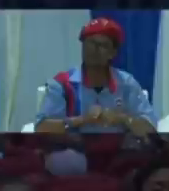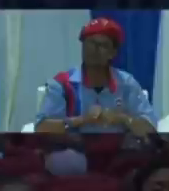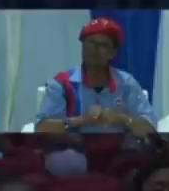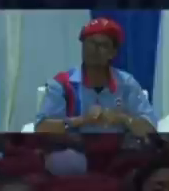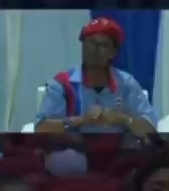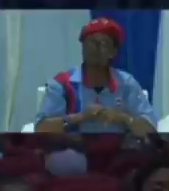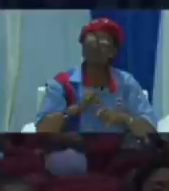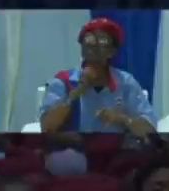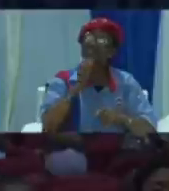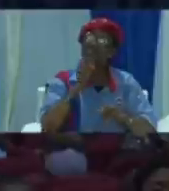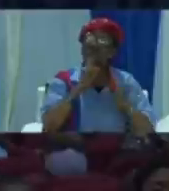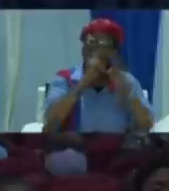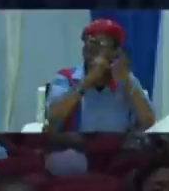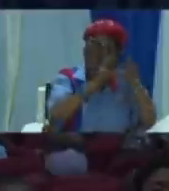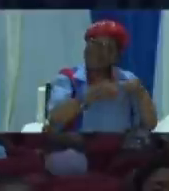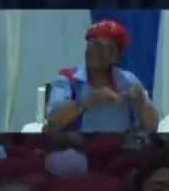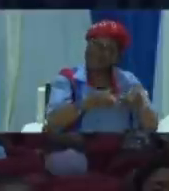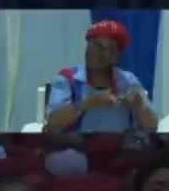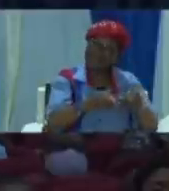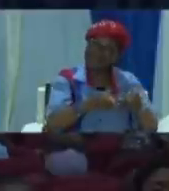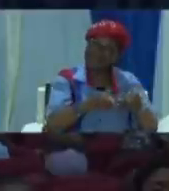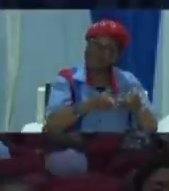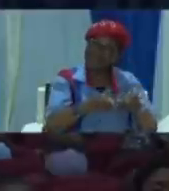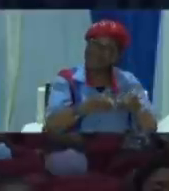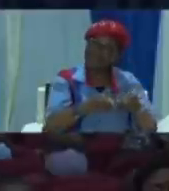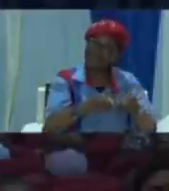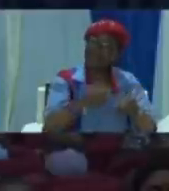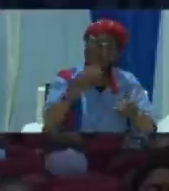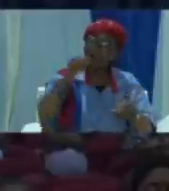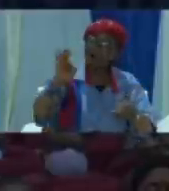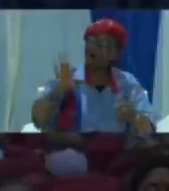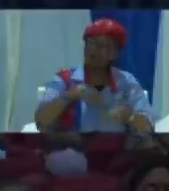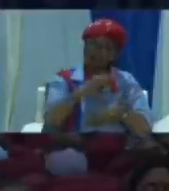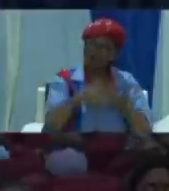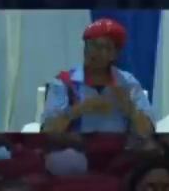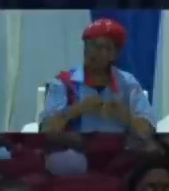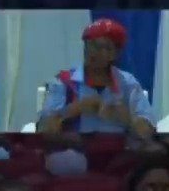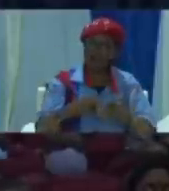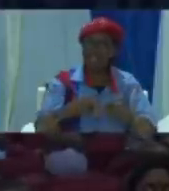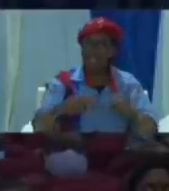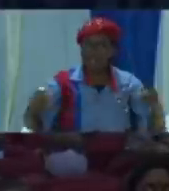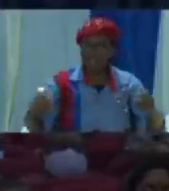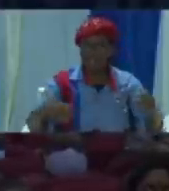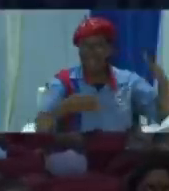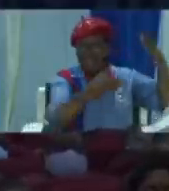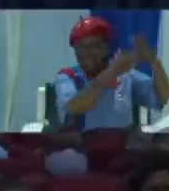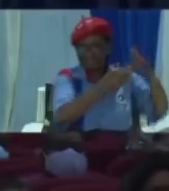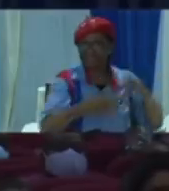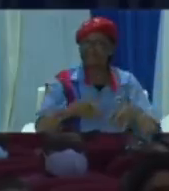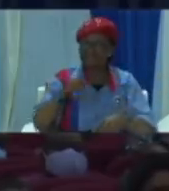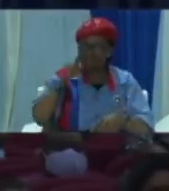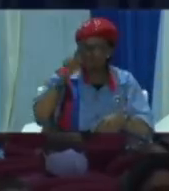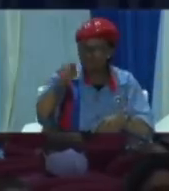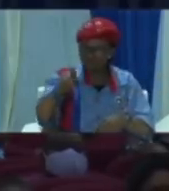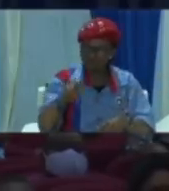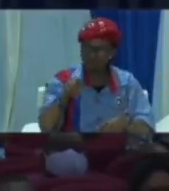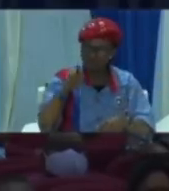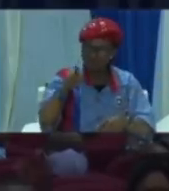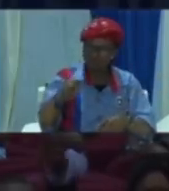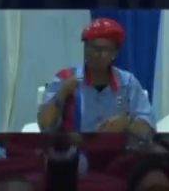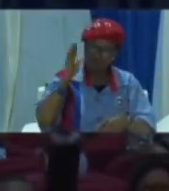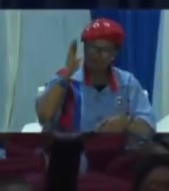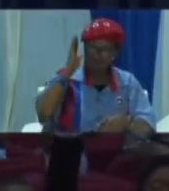Irrespective of all enemies against you. Onifiche yo ta to dogunmo. You